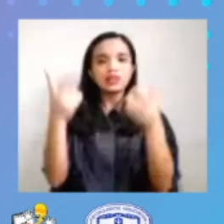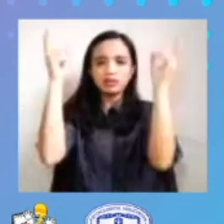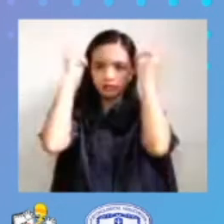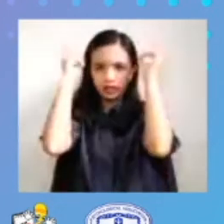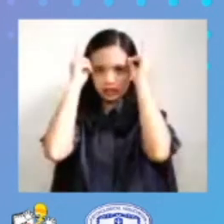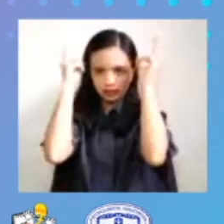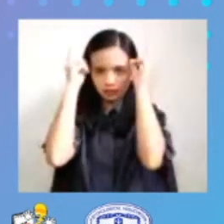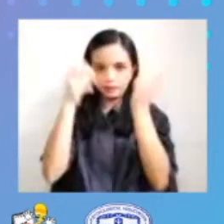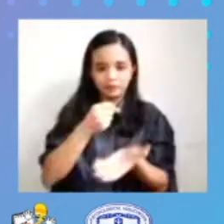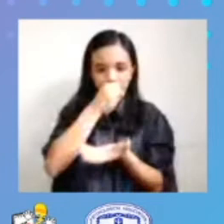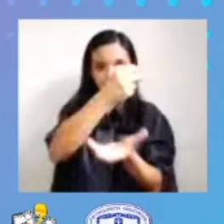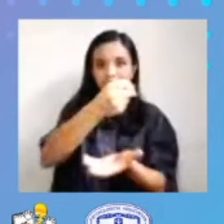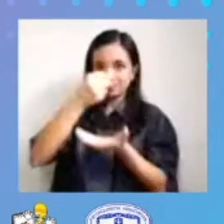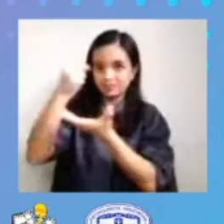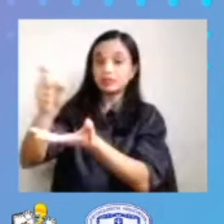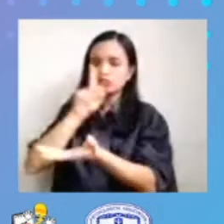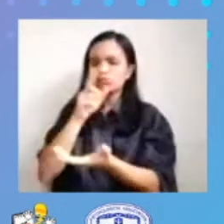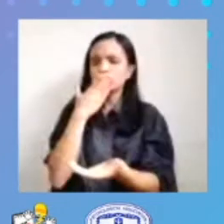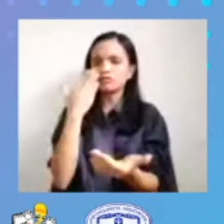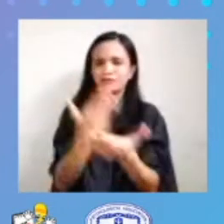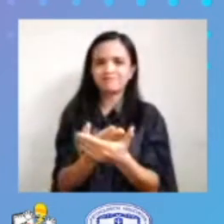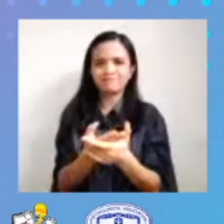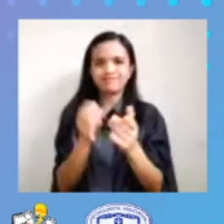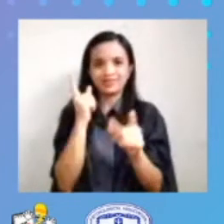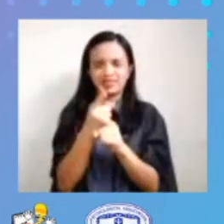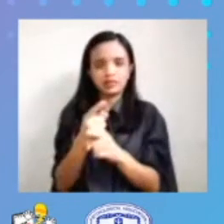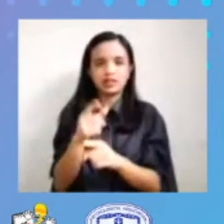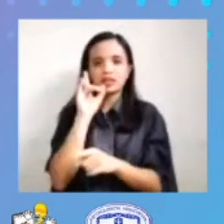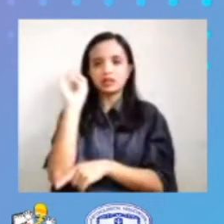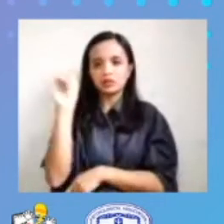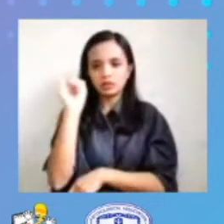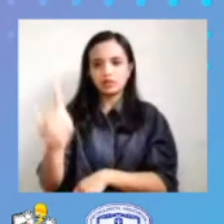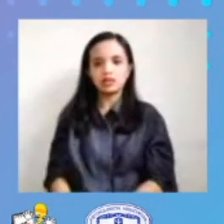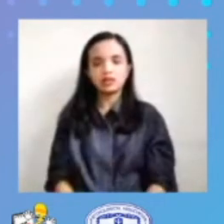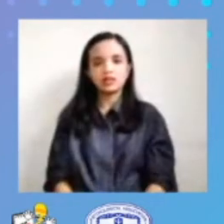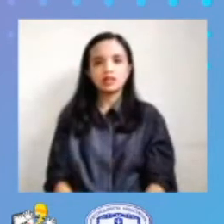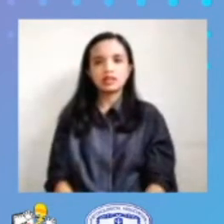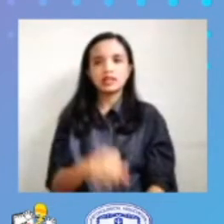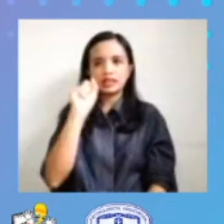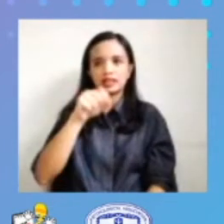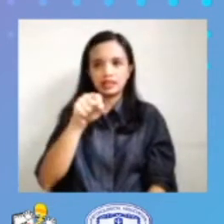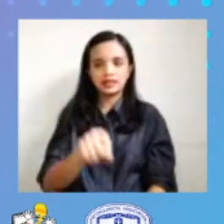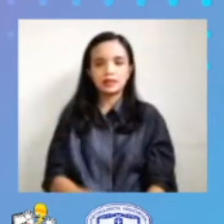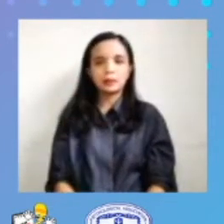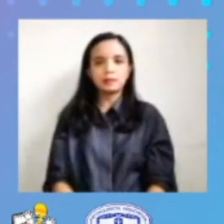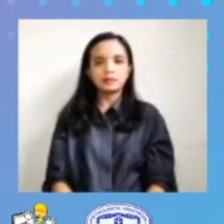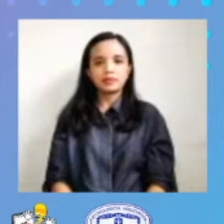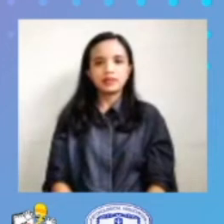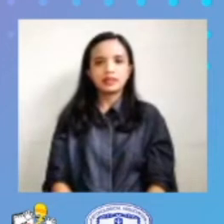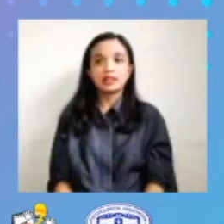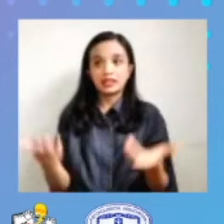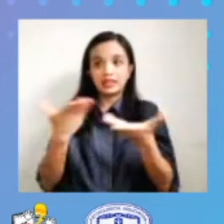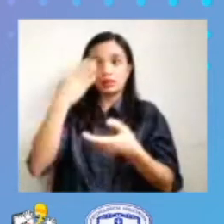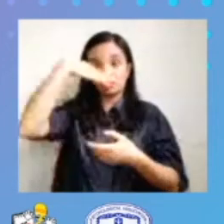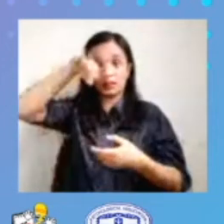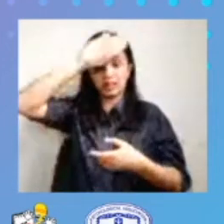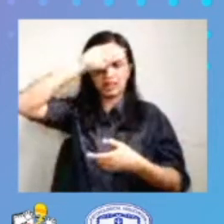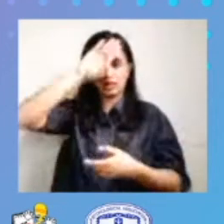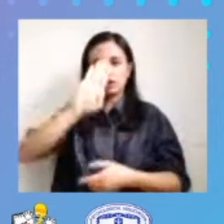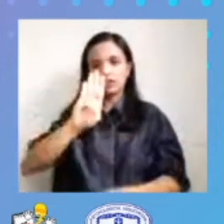ganyan, fad na rin kasi siya ngayon. Pero again, it should not be because of the fad. You don't do intermittent dieting or Baron